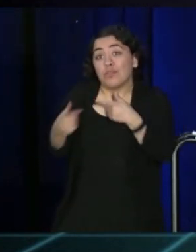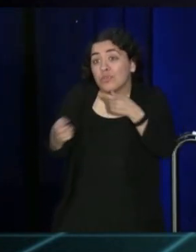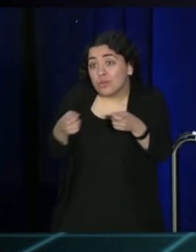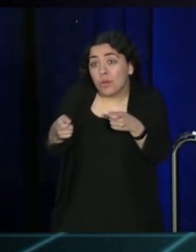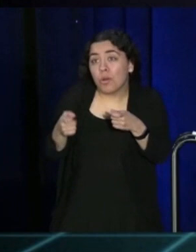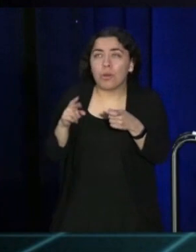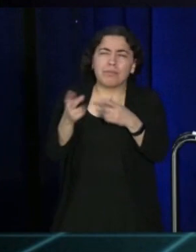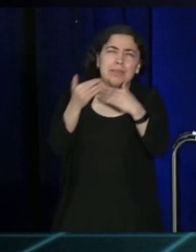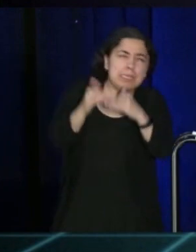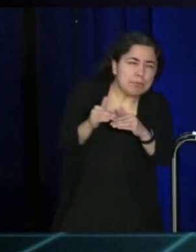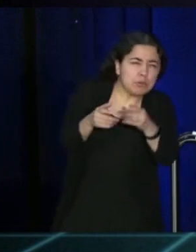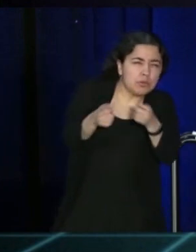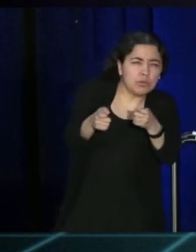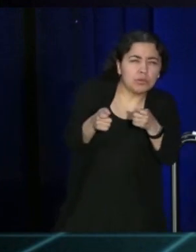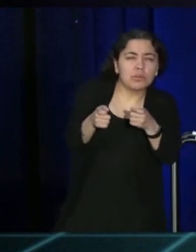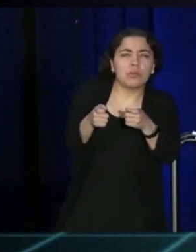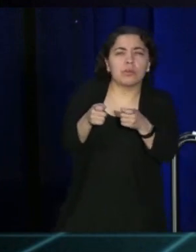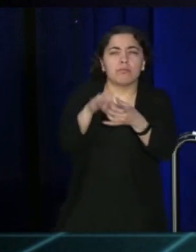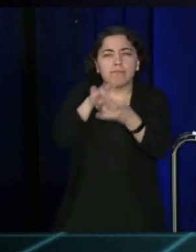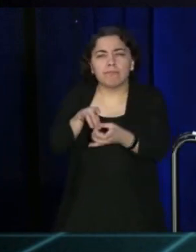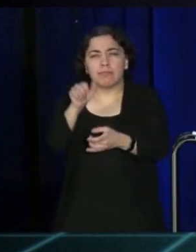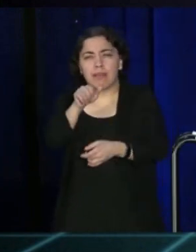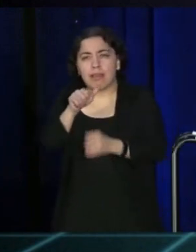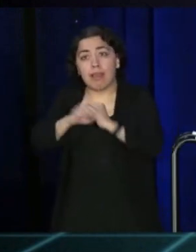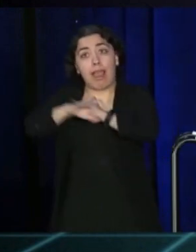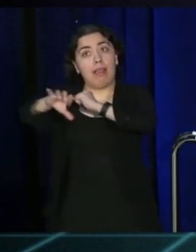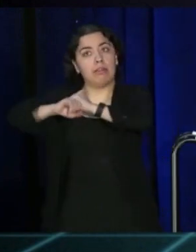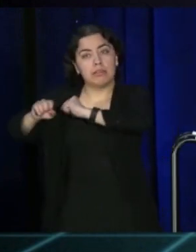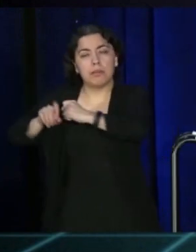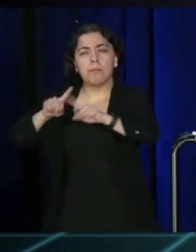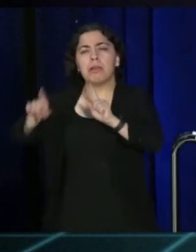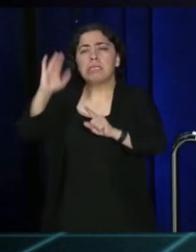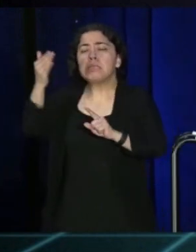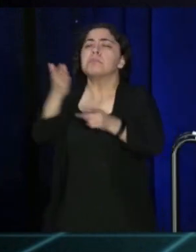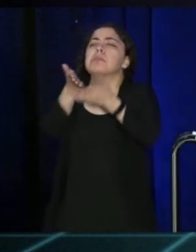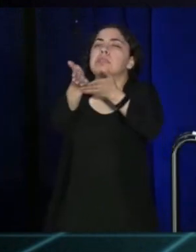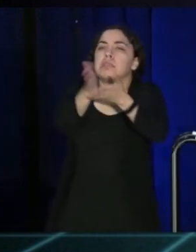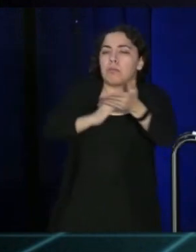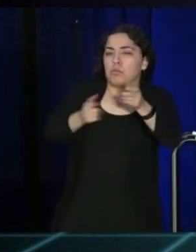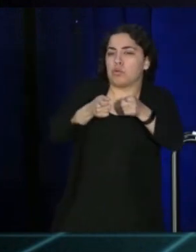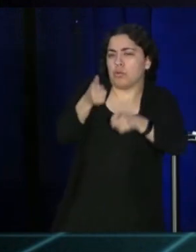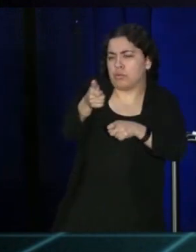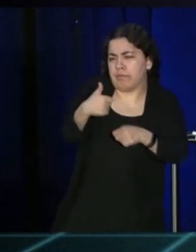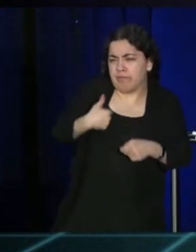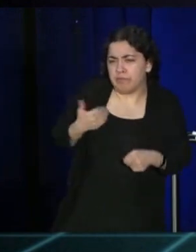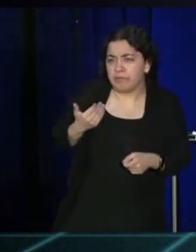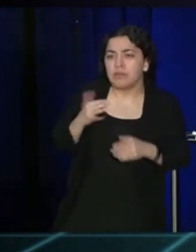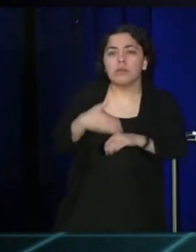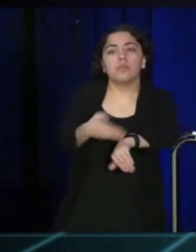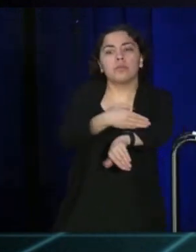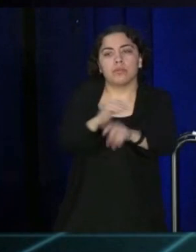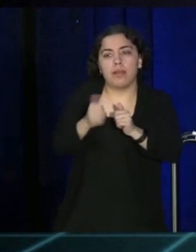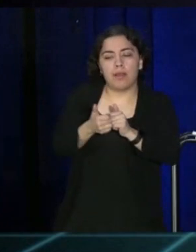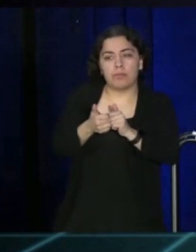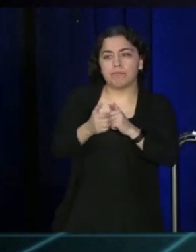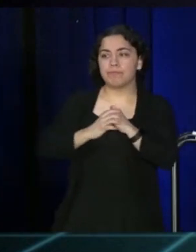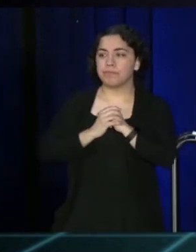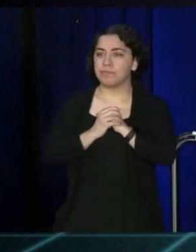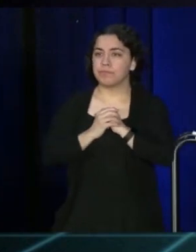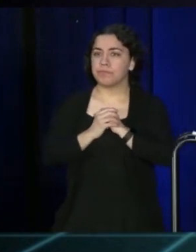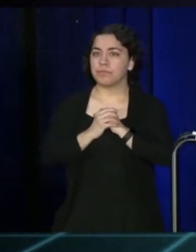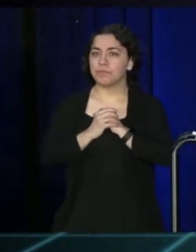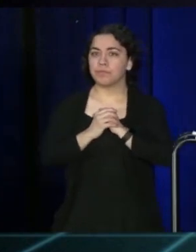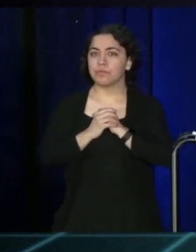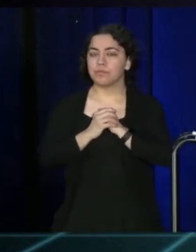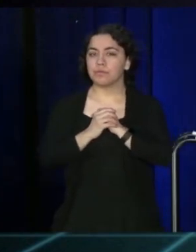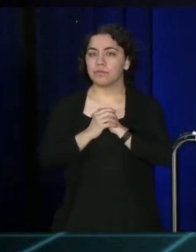control over the ads or how they're shown or whatever. But you do have some. So here's how we can do better with this.